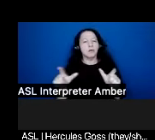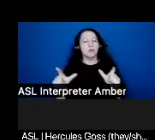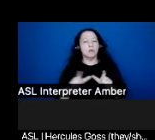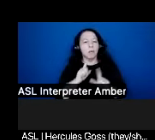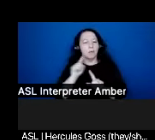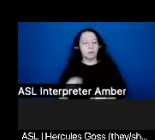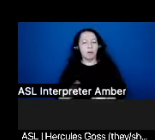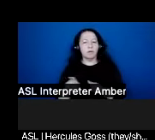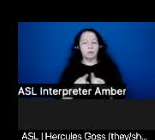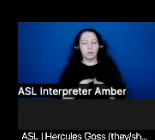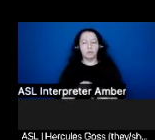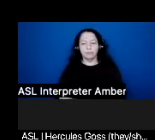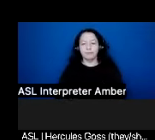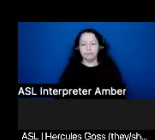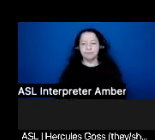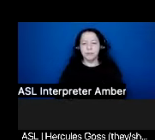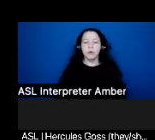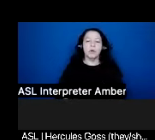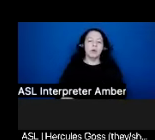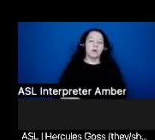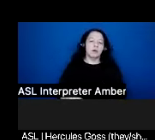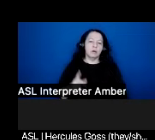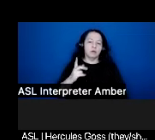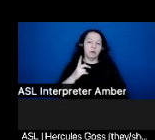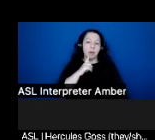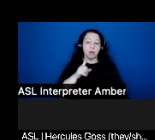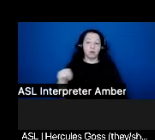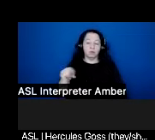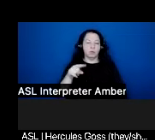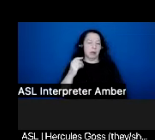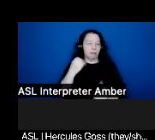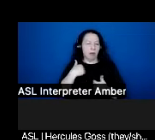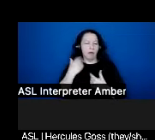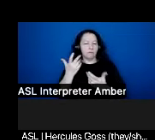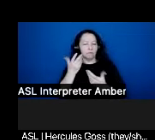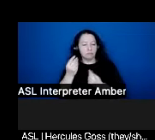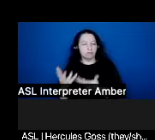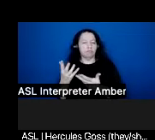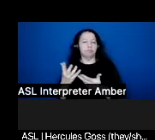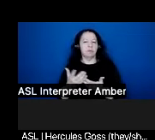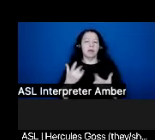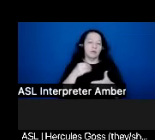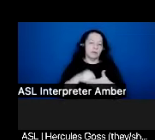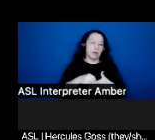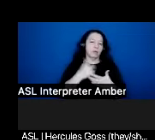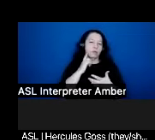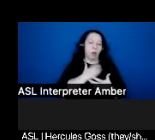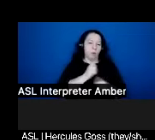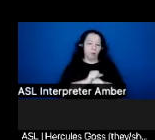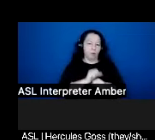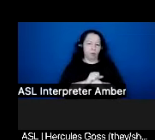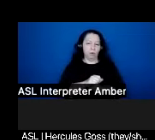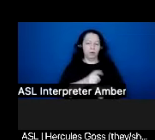responders in the work that we do with sexual harassment and social change. And I think that's